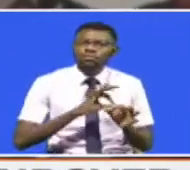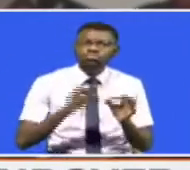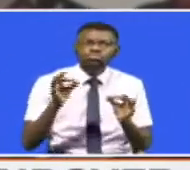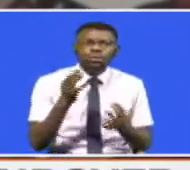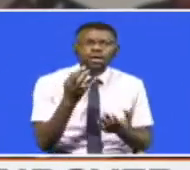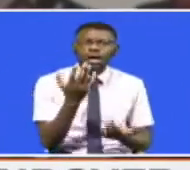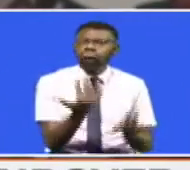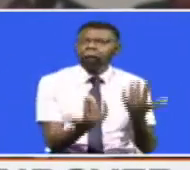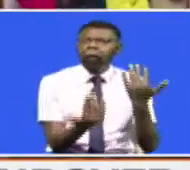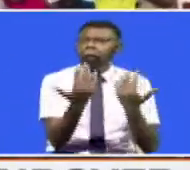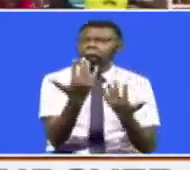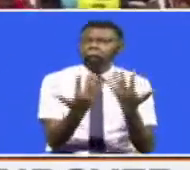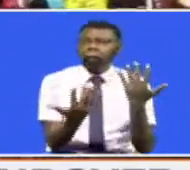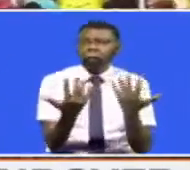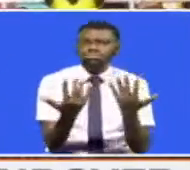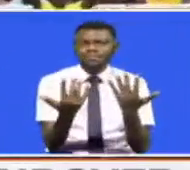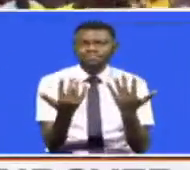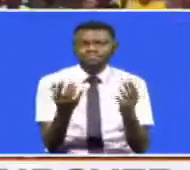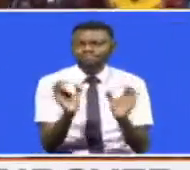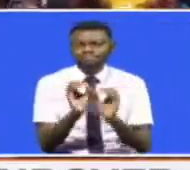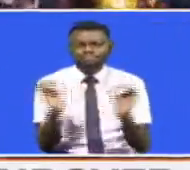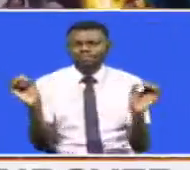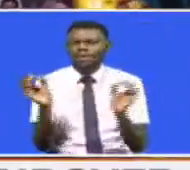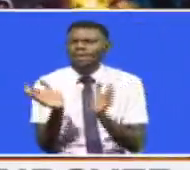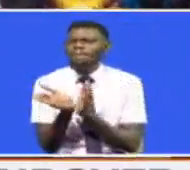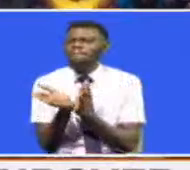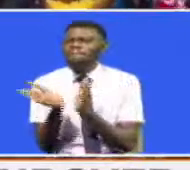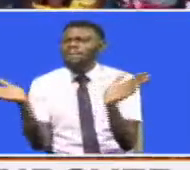overzealous public servants,